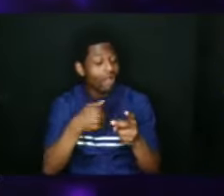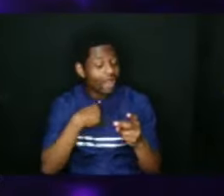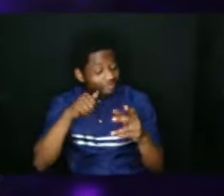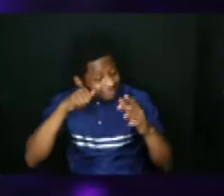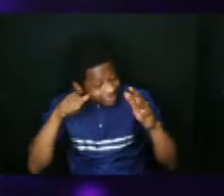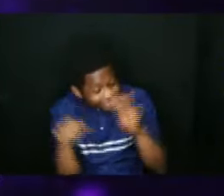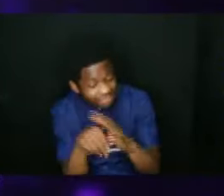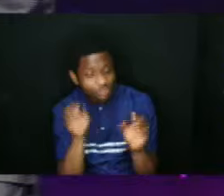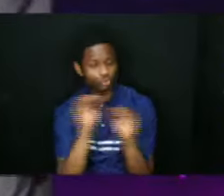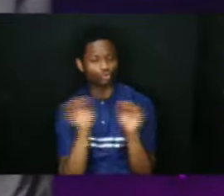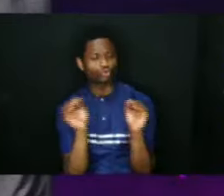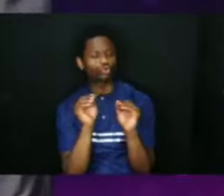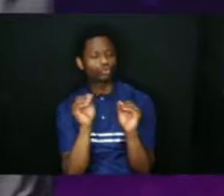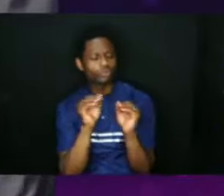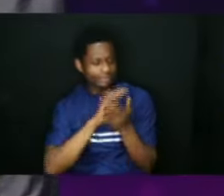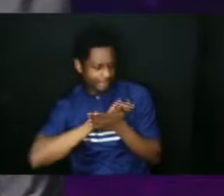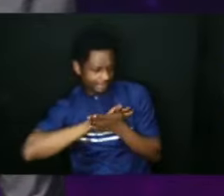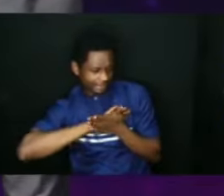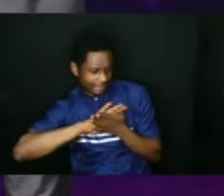with.